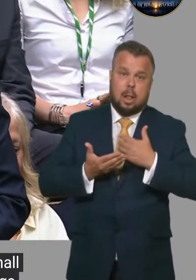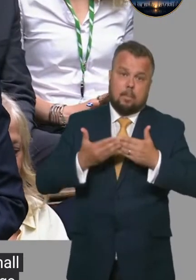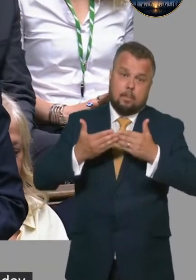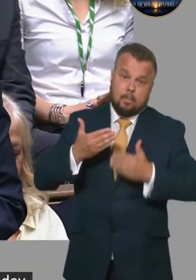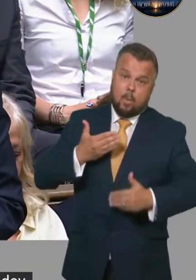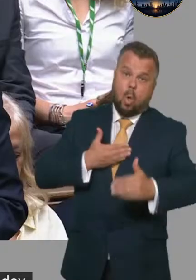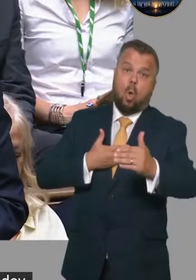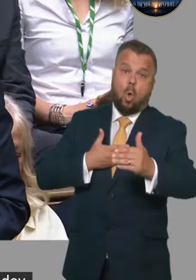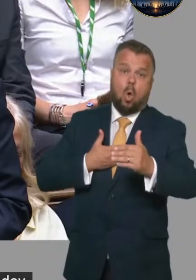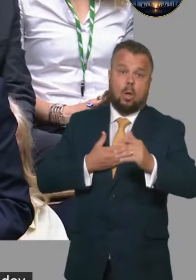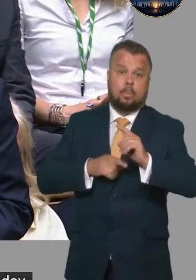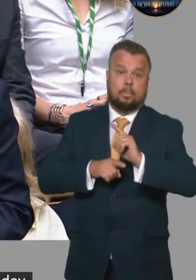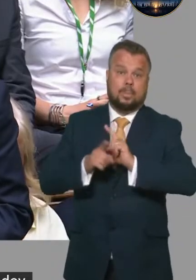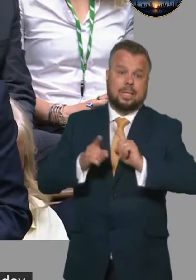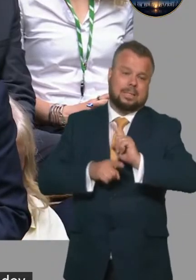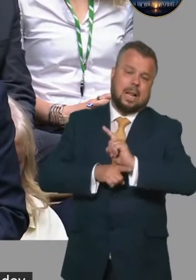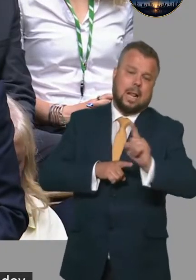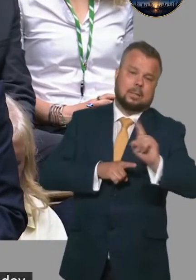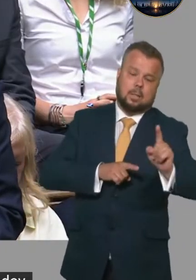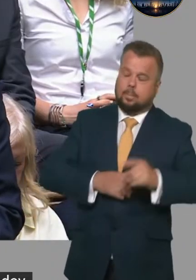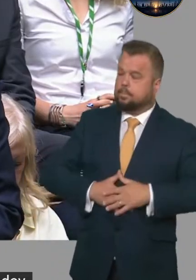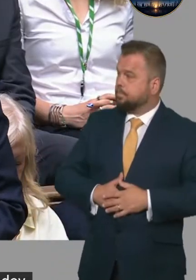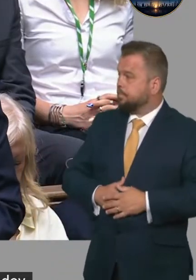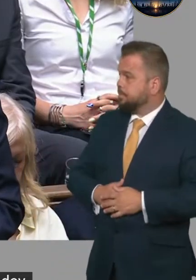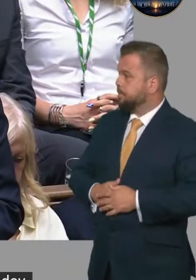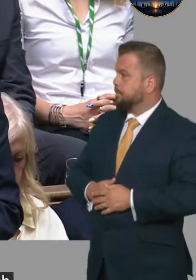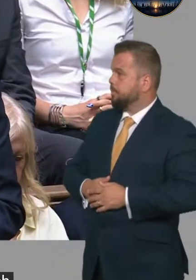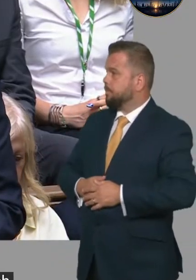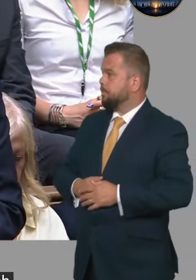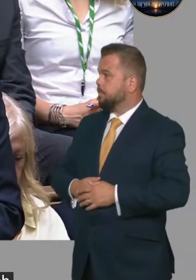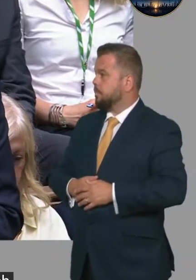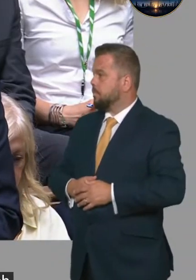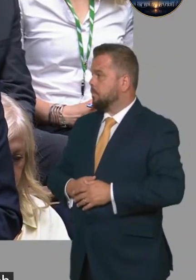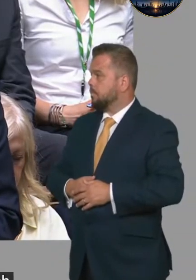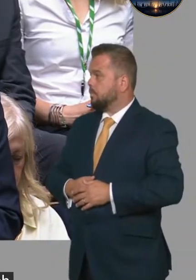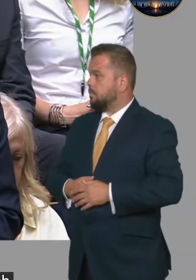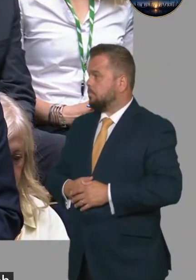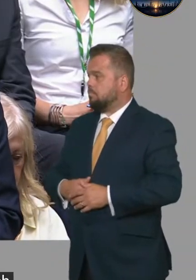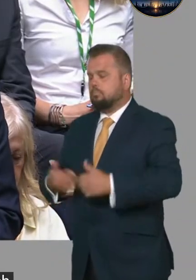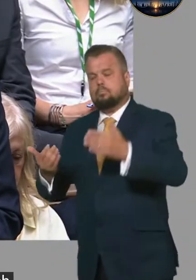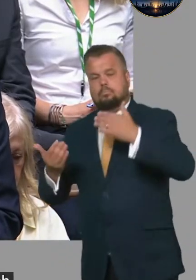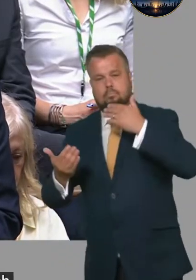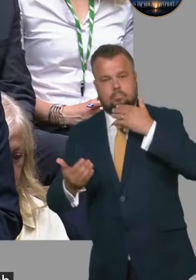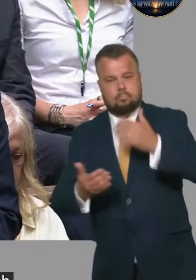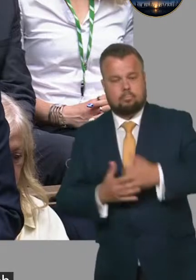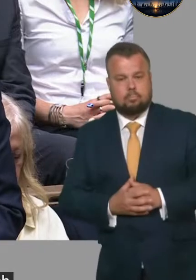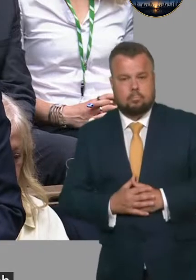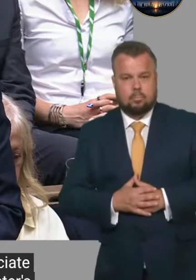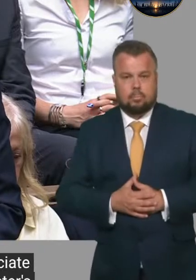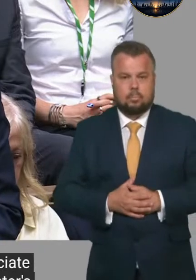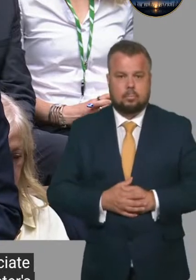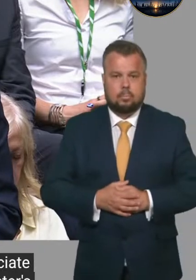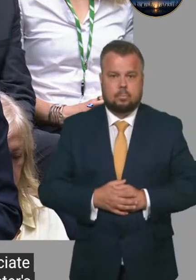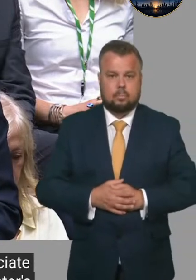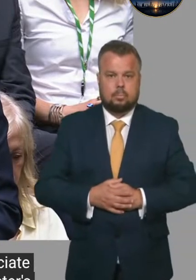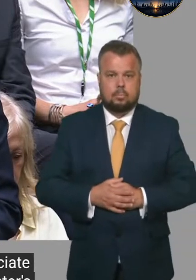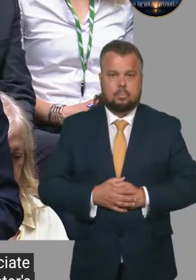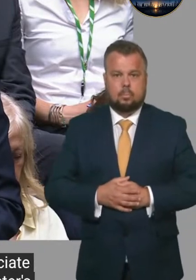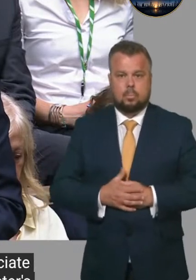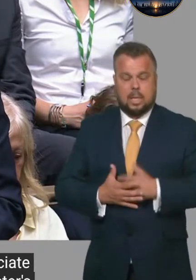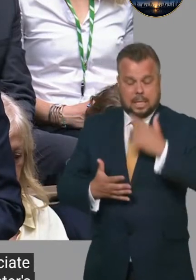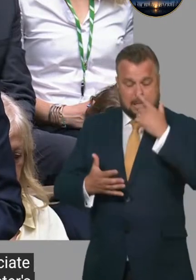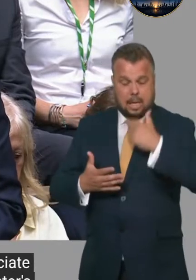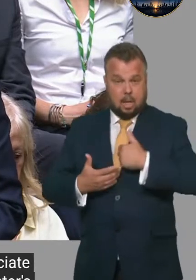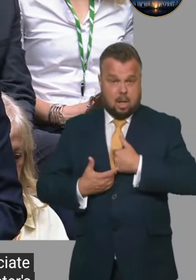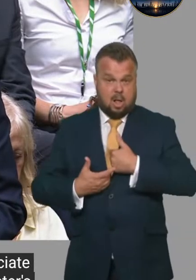I associate myself with the Prime Minister's remarks? Prime Minister, the National Cancer Plan is something that your government